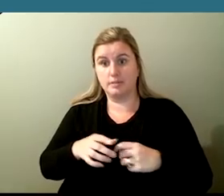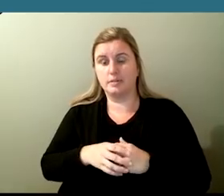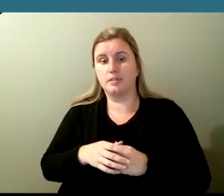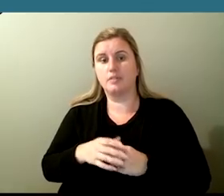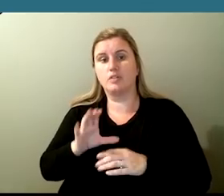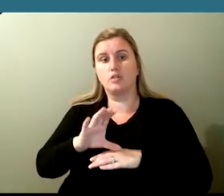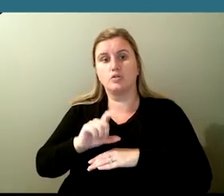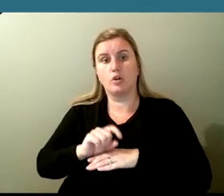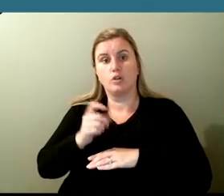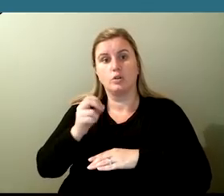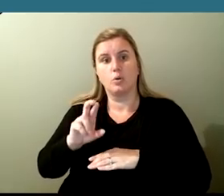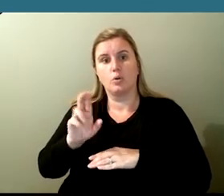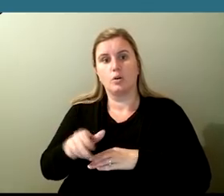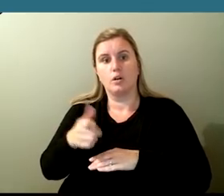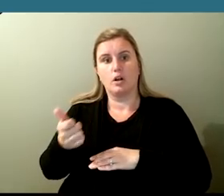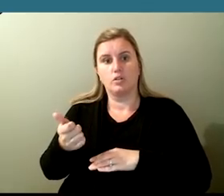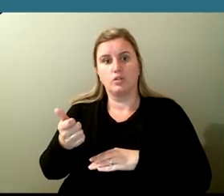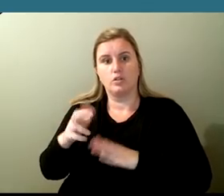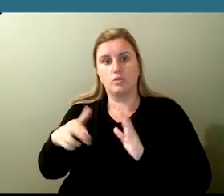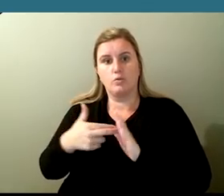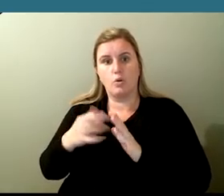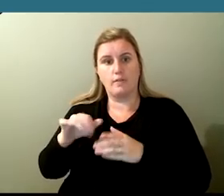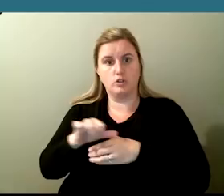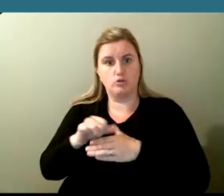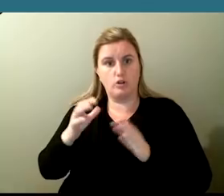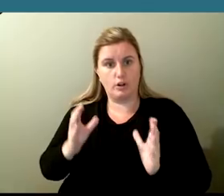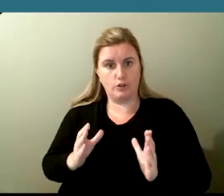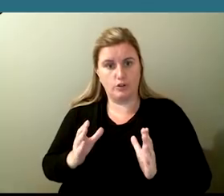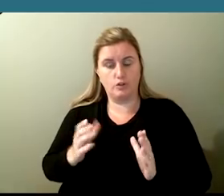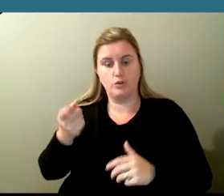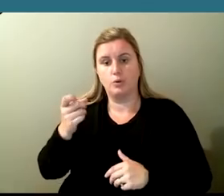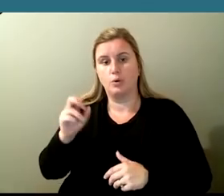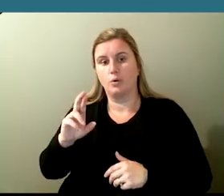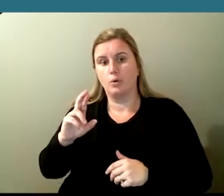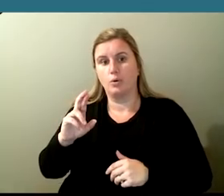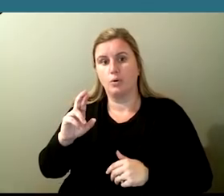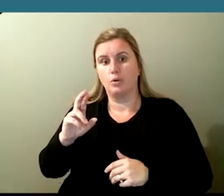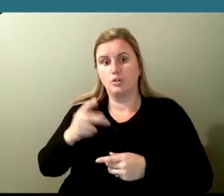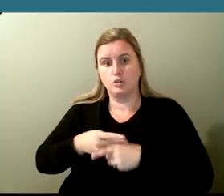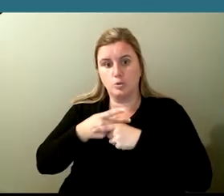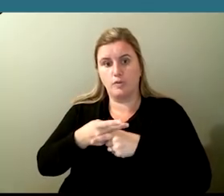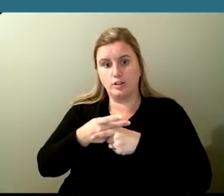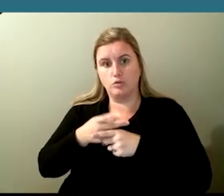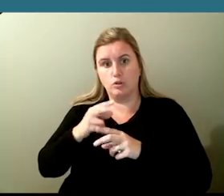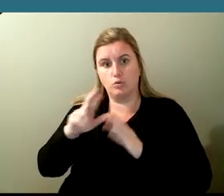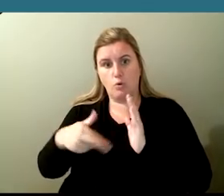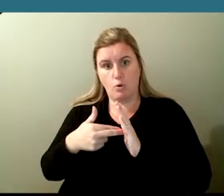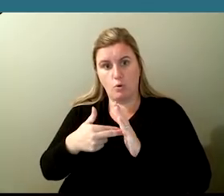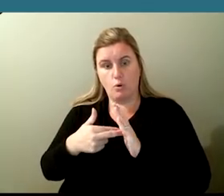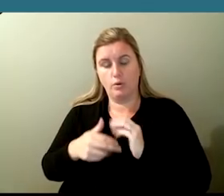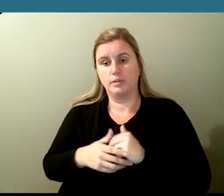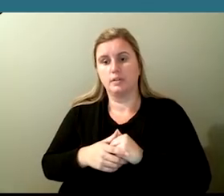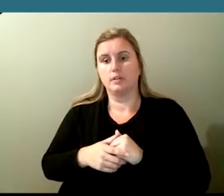the consultant or somebody in the role of a trainer or a supervisory role, if we want to